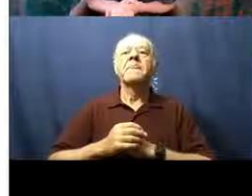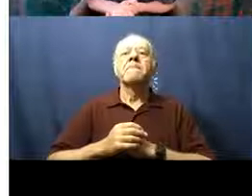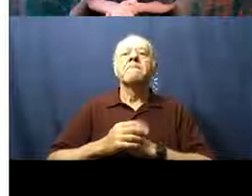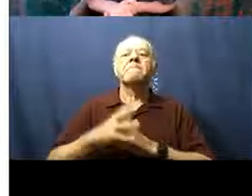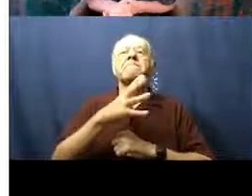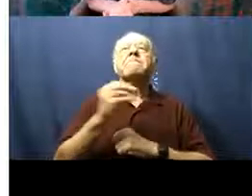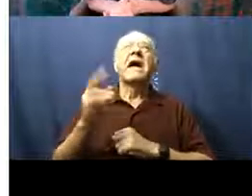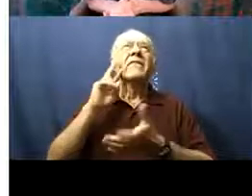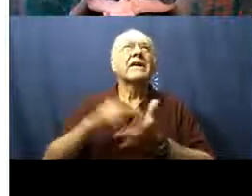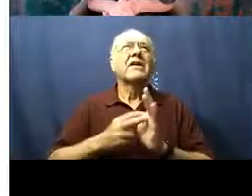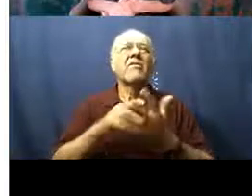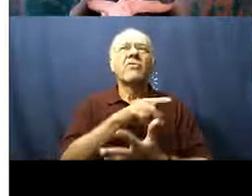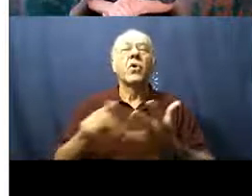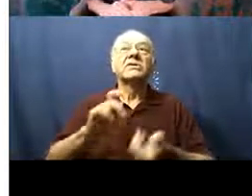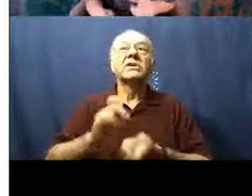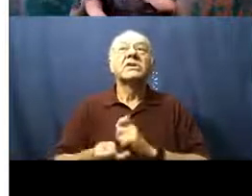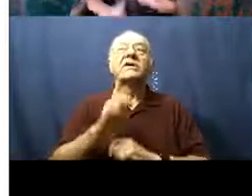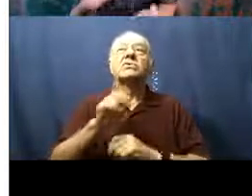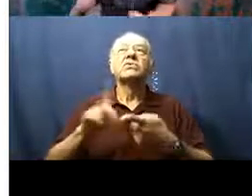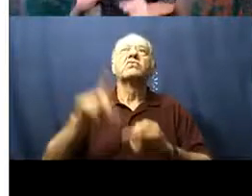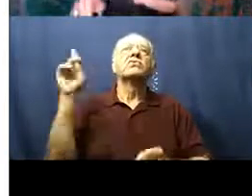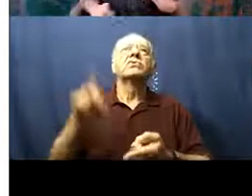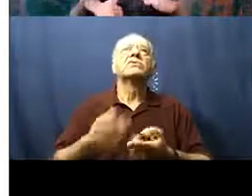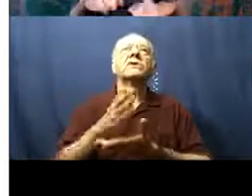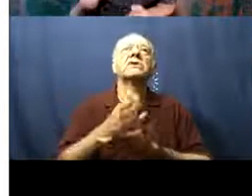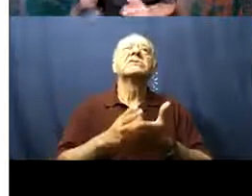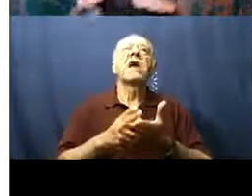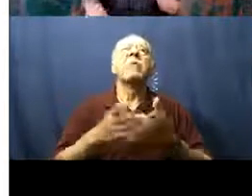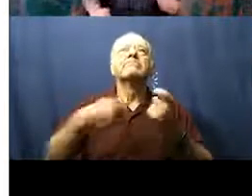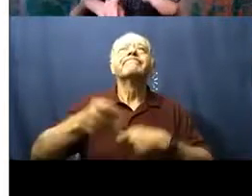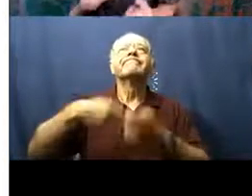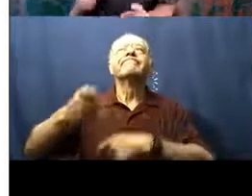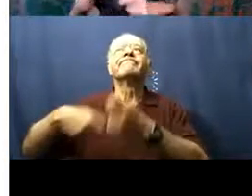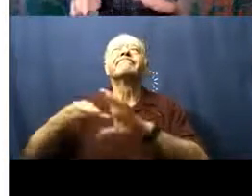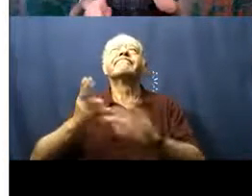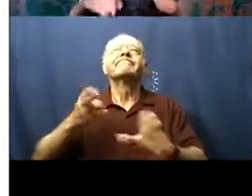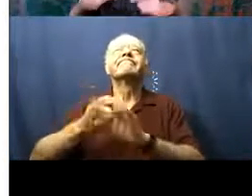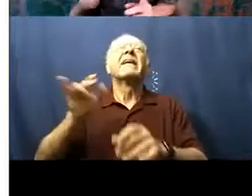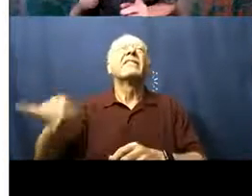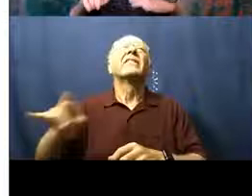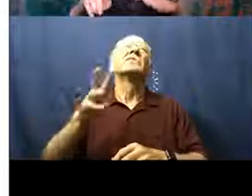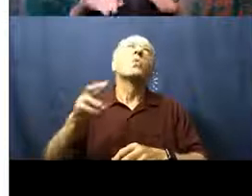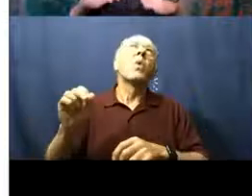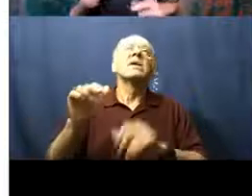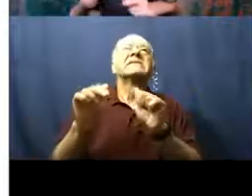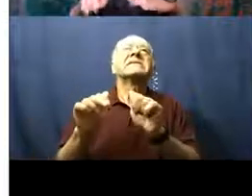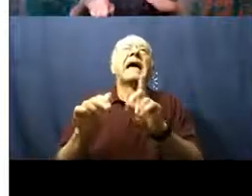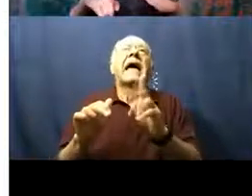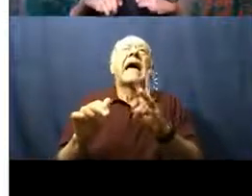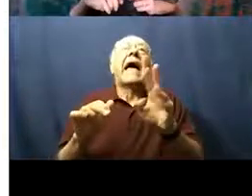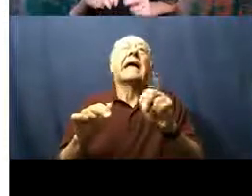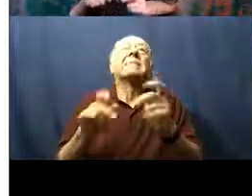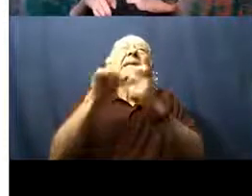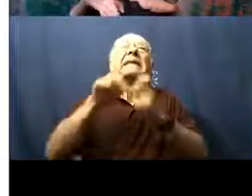the intention of those changes is to reduce some churning. This was an administrative detail that was driving a little bit of